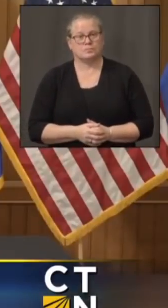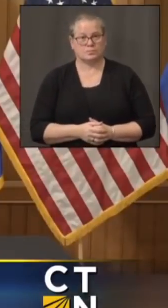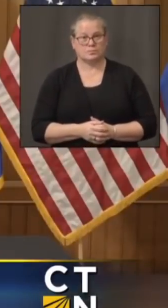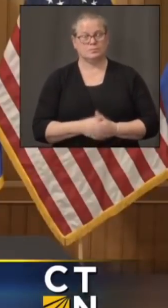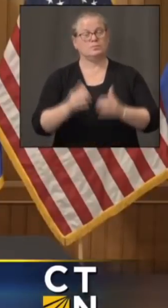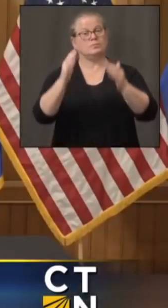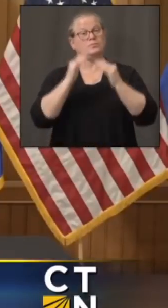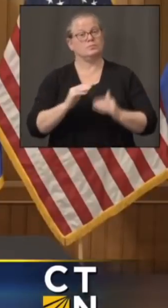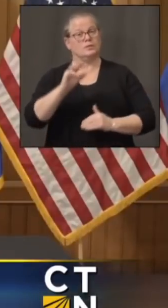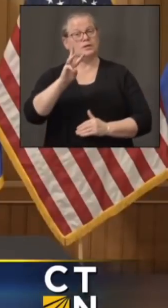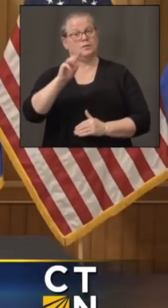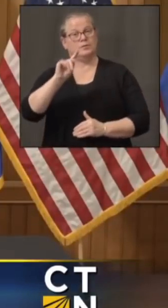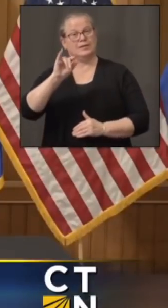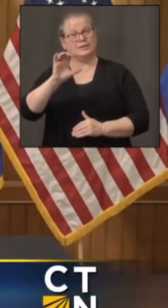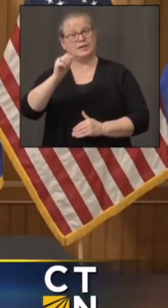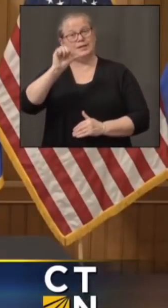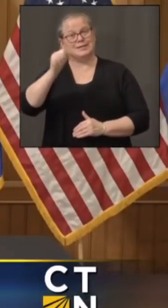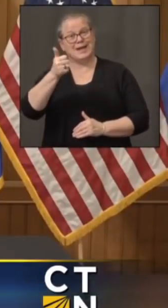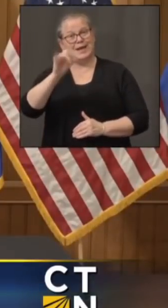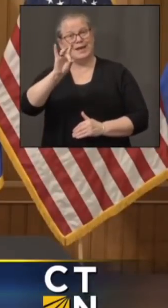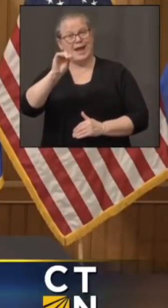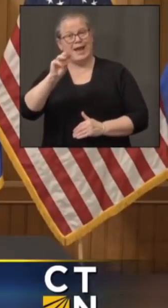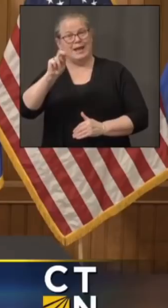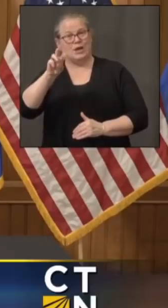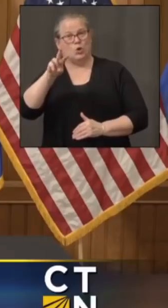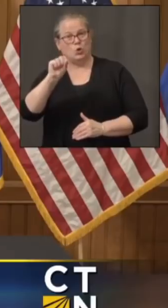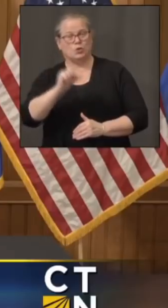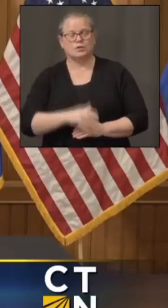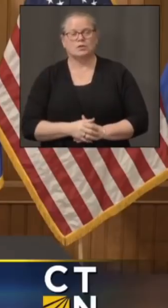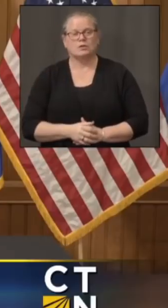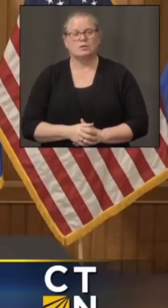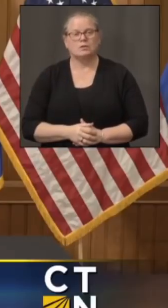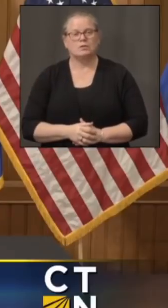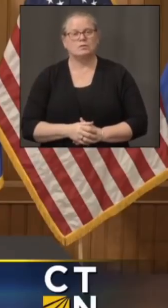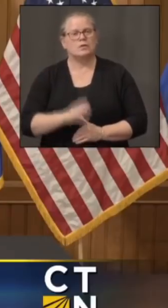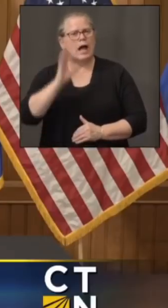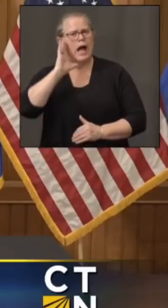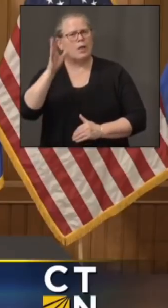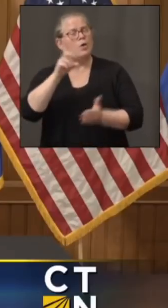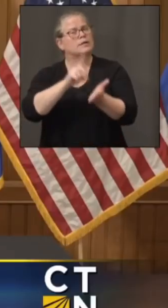WTIC 1080 News. Hi, Dr. Gottlieb. You said people are getting